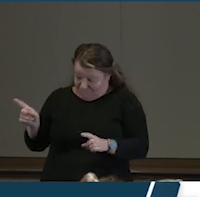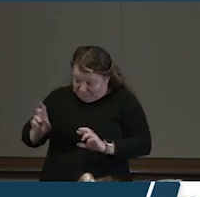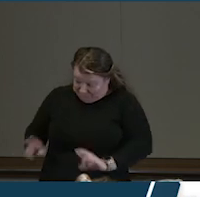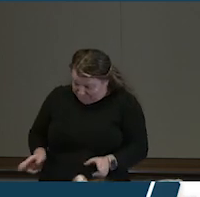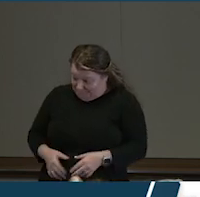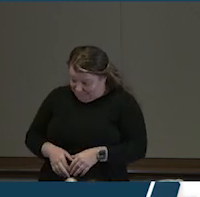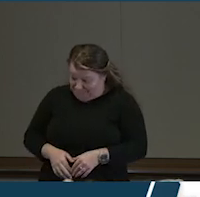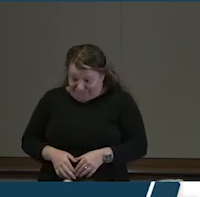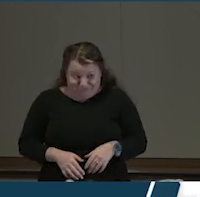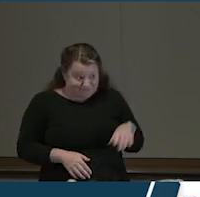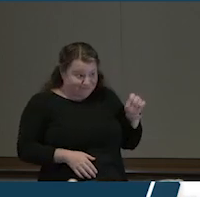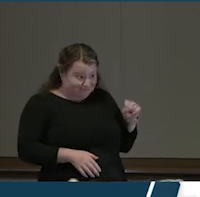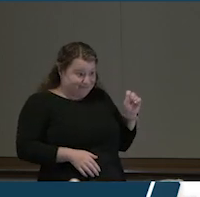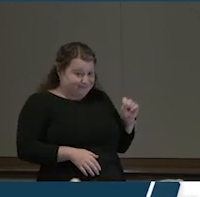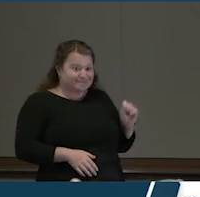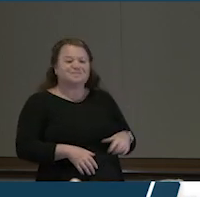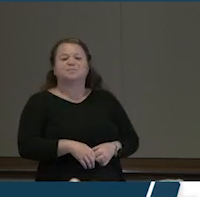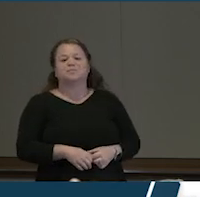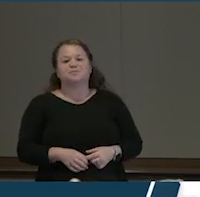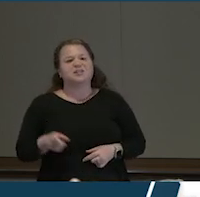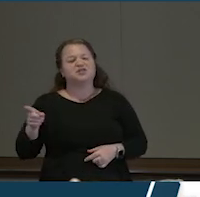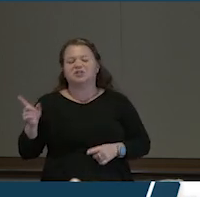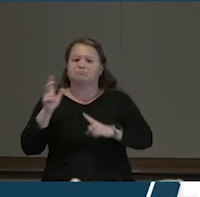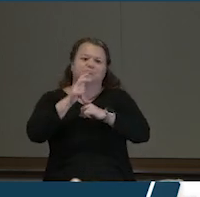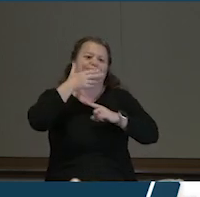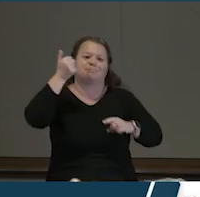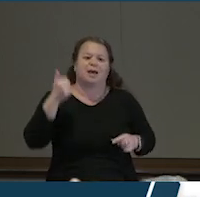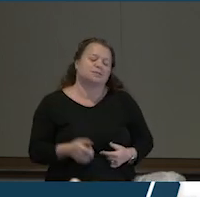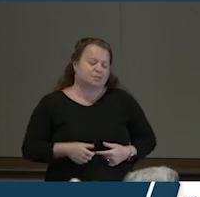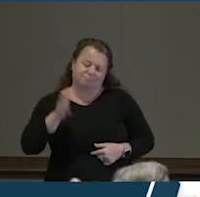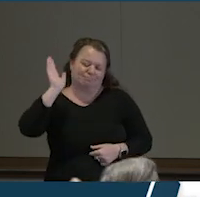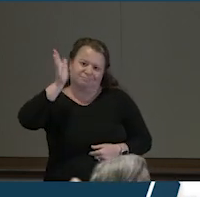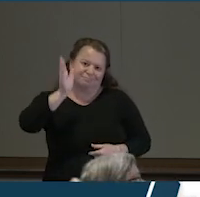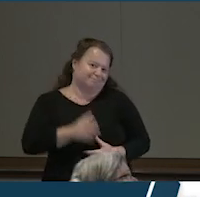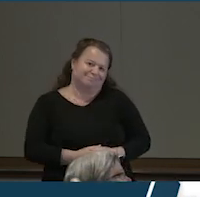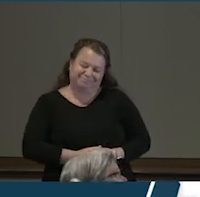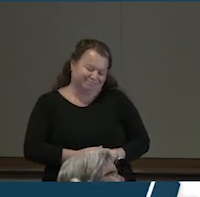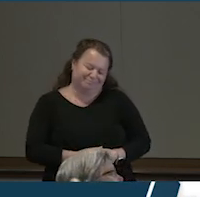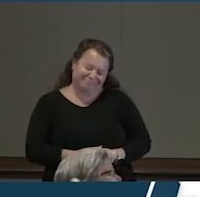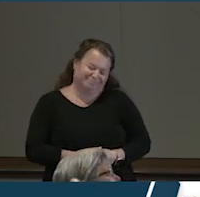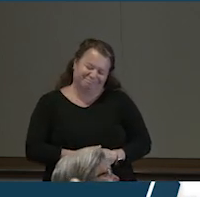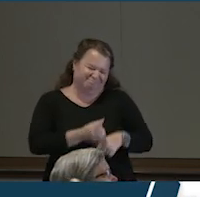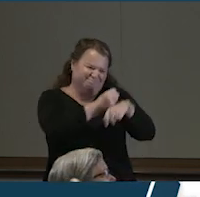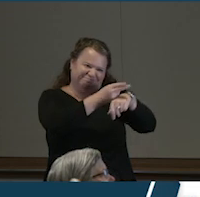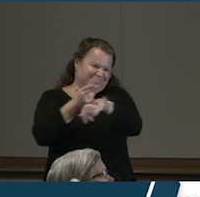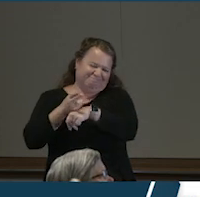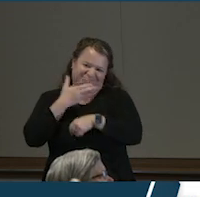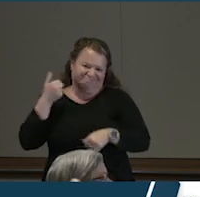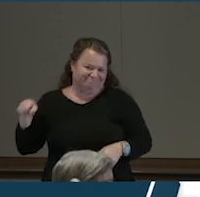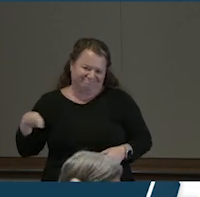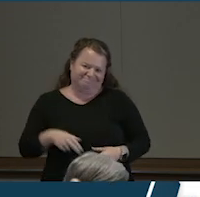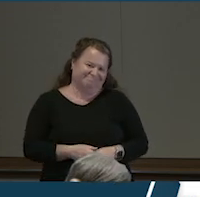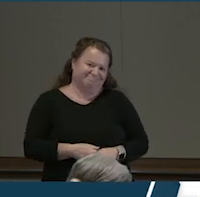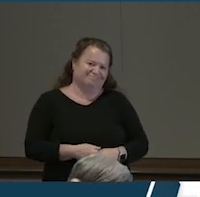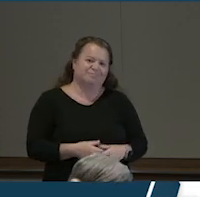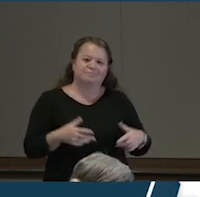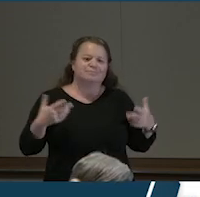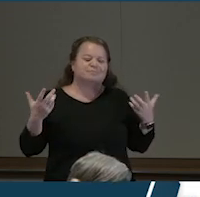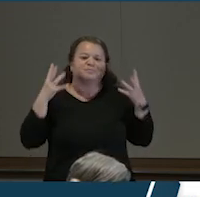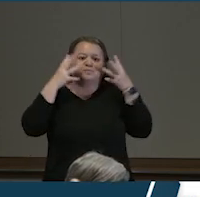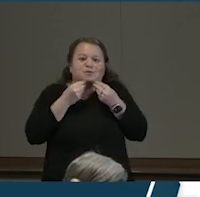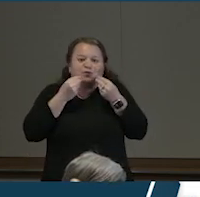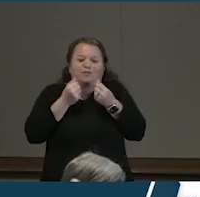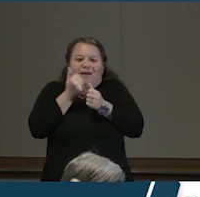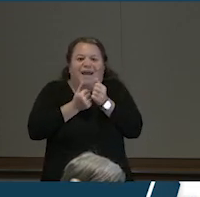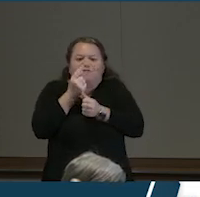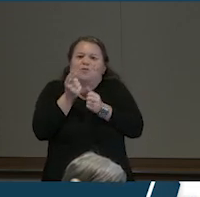set? Yeah, I'm ready. She was the best presentation of all of them. And the beauty in that was, of course,